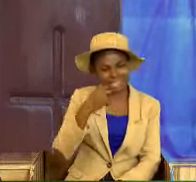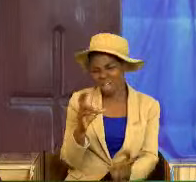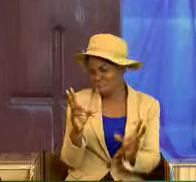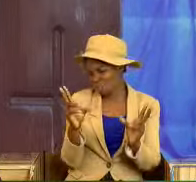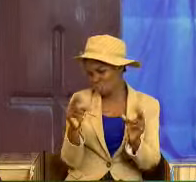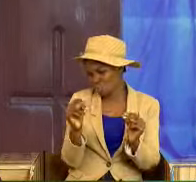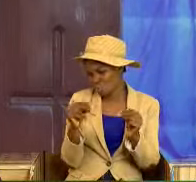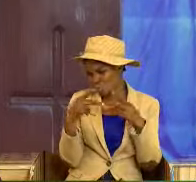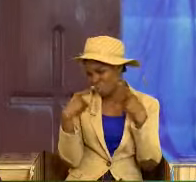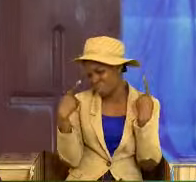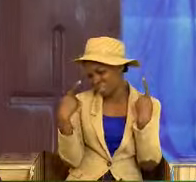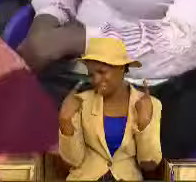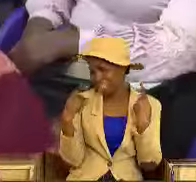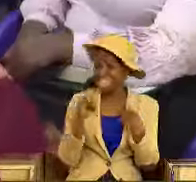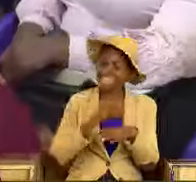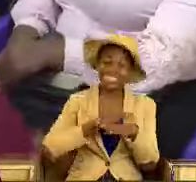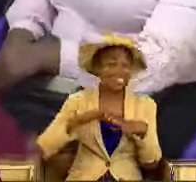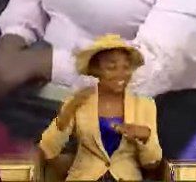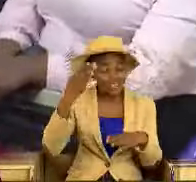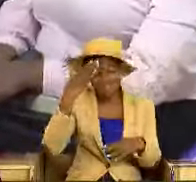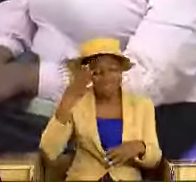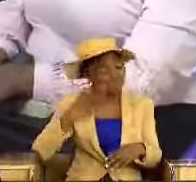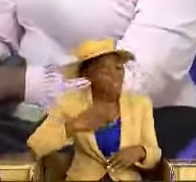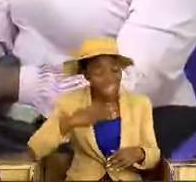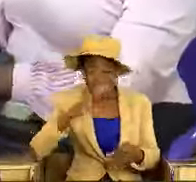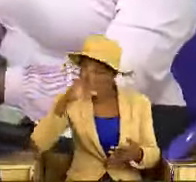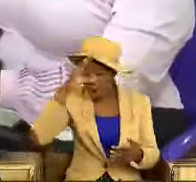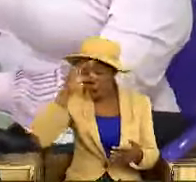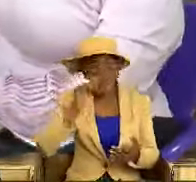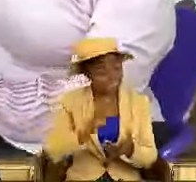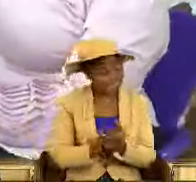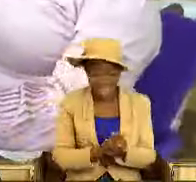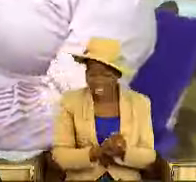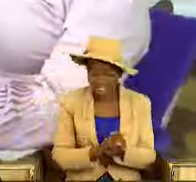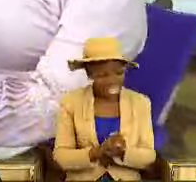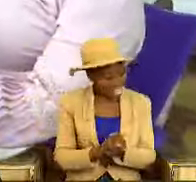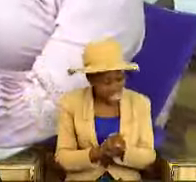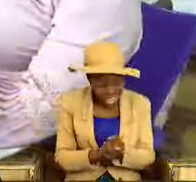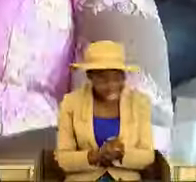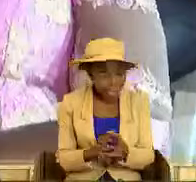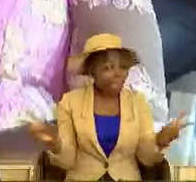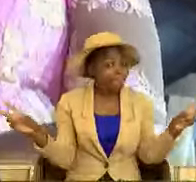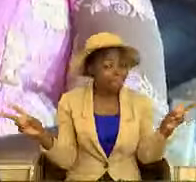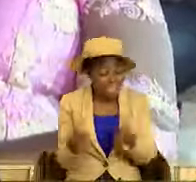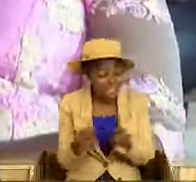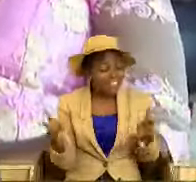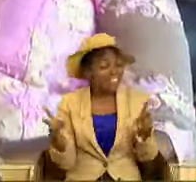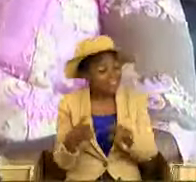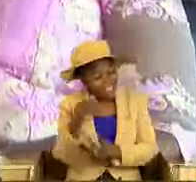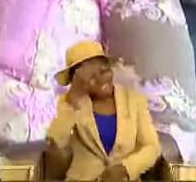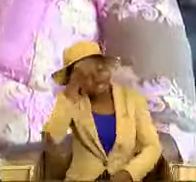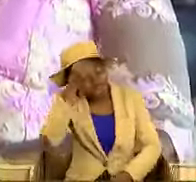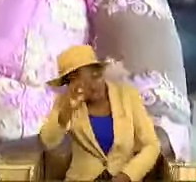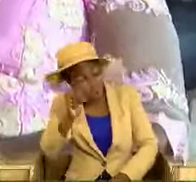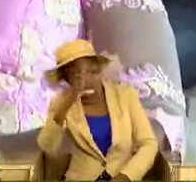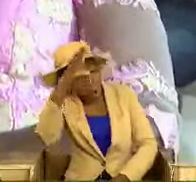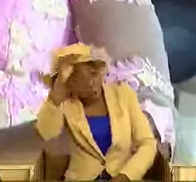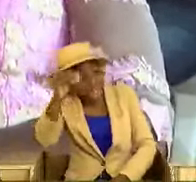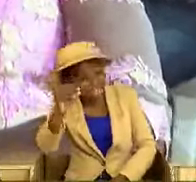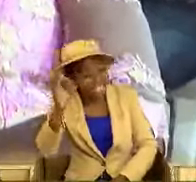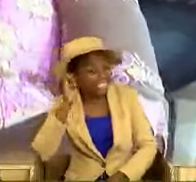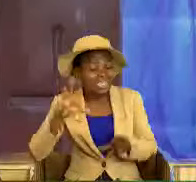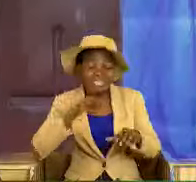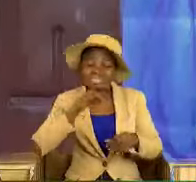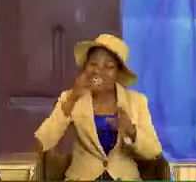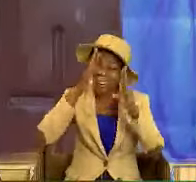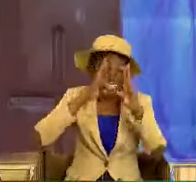no you don't know my husband he's very stubborn doesn't respect